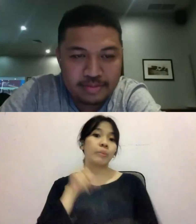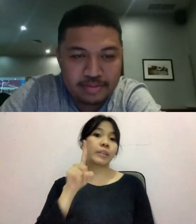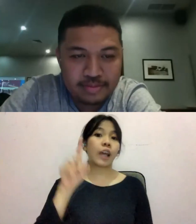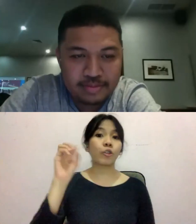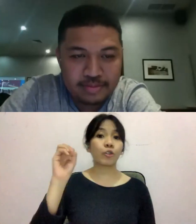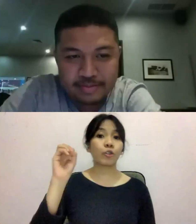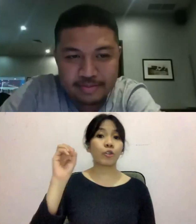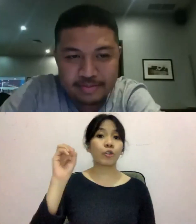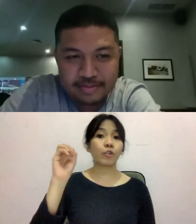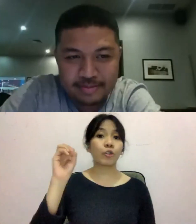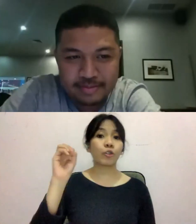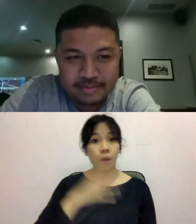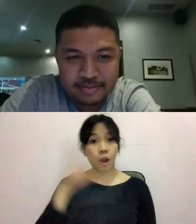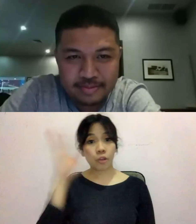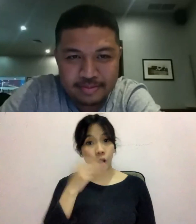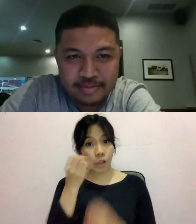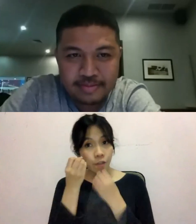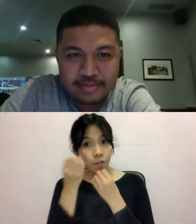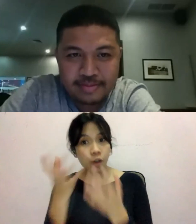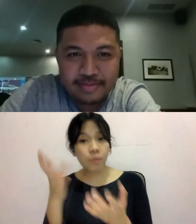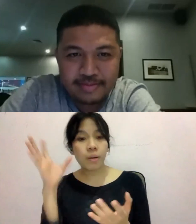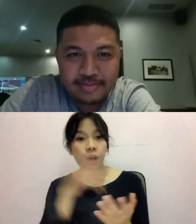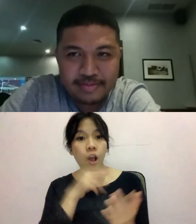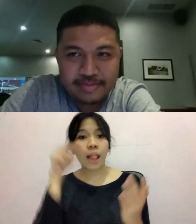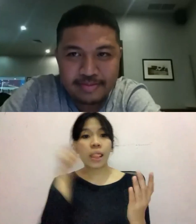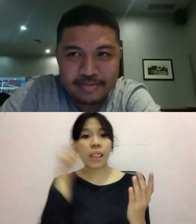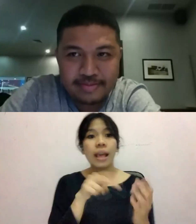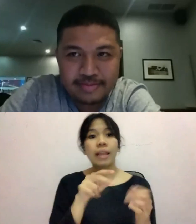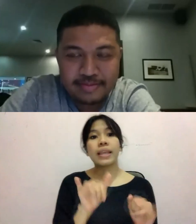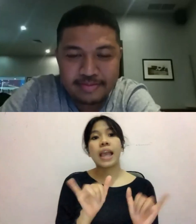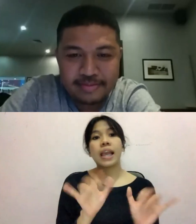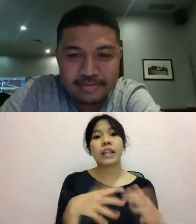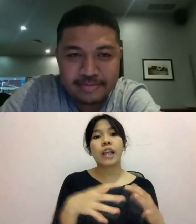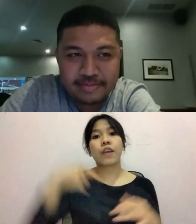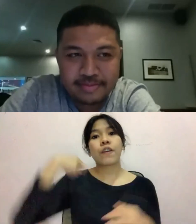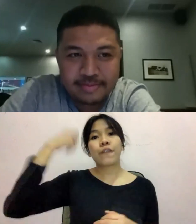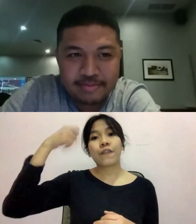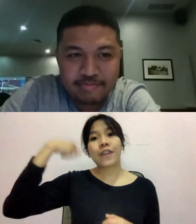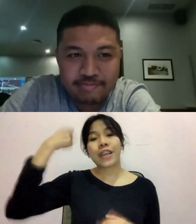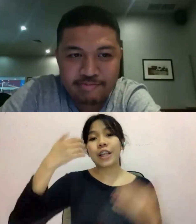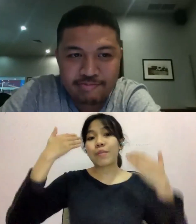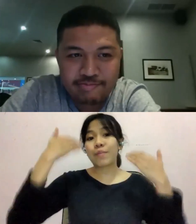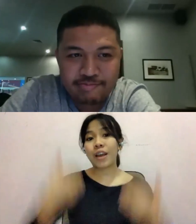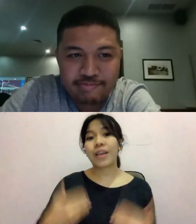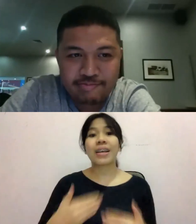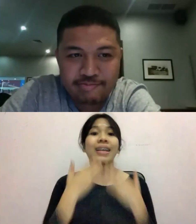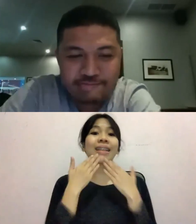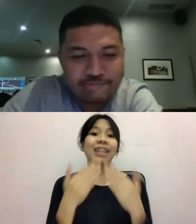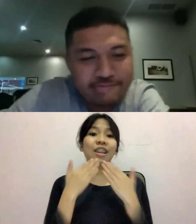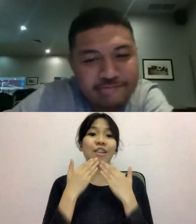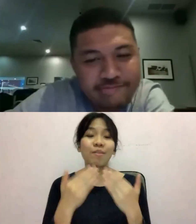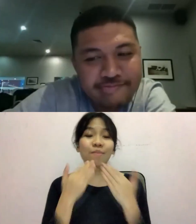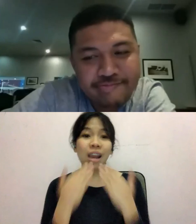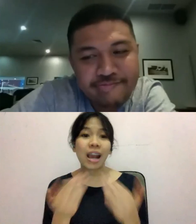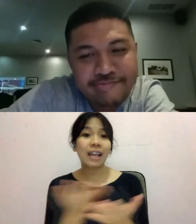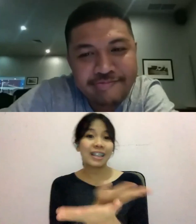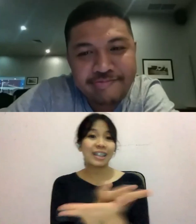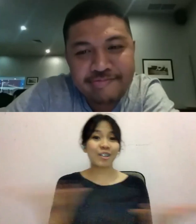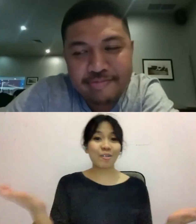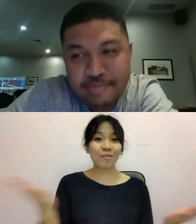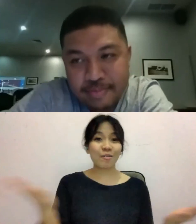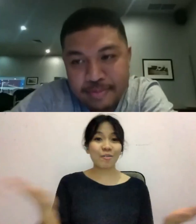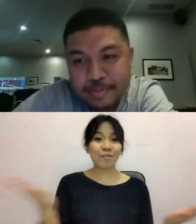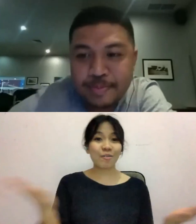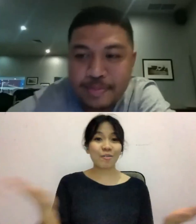please check out 100% Manusia Film Festival's social media account. Thank you so much for those of you who have commented. I